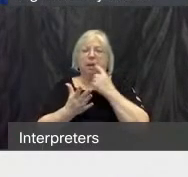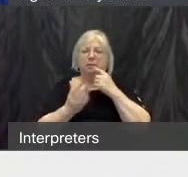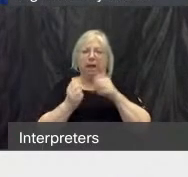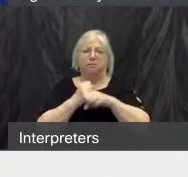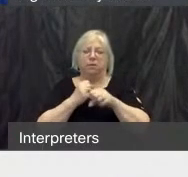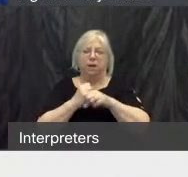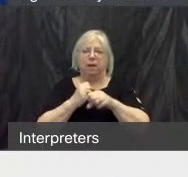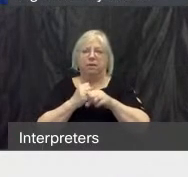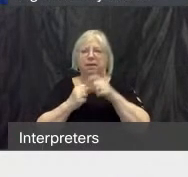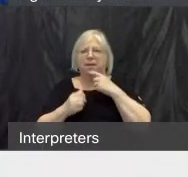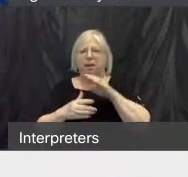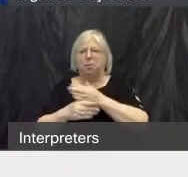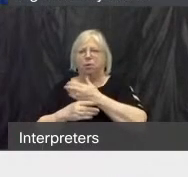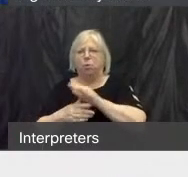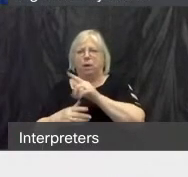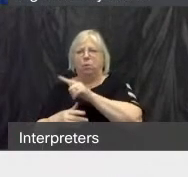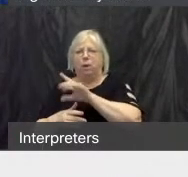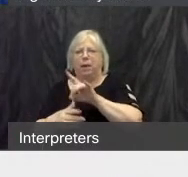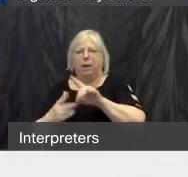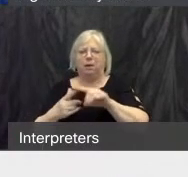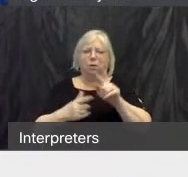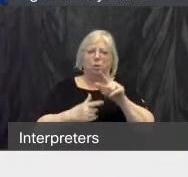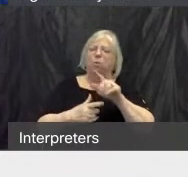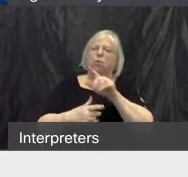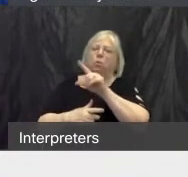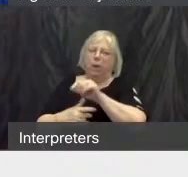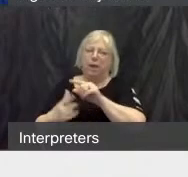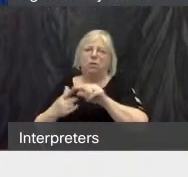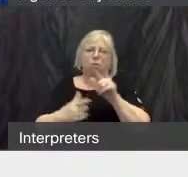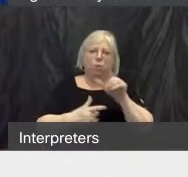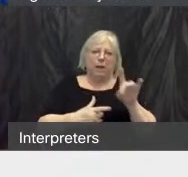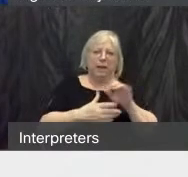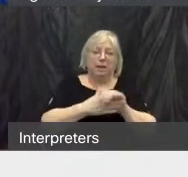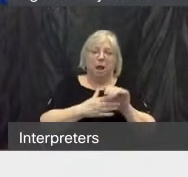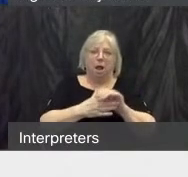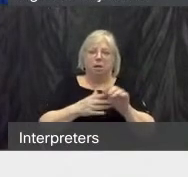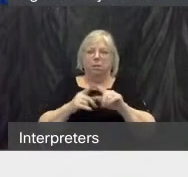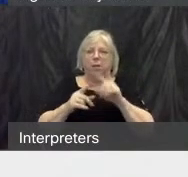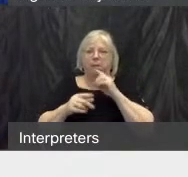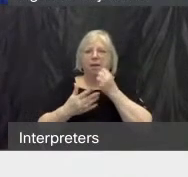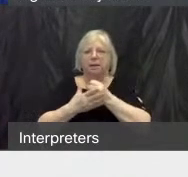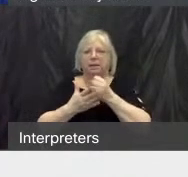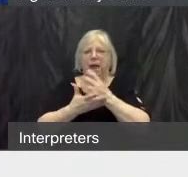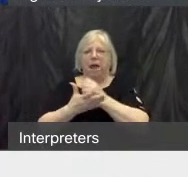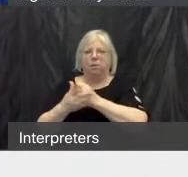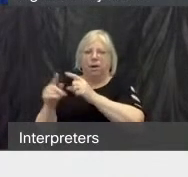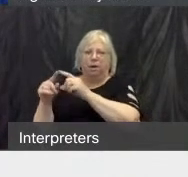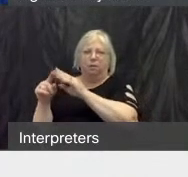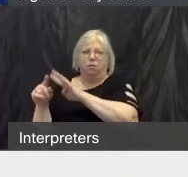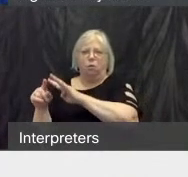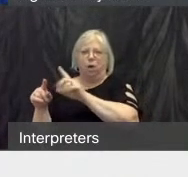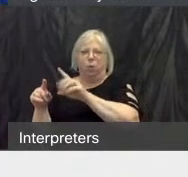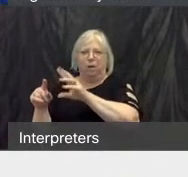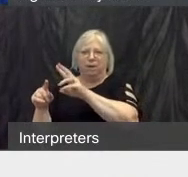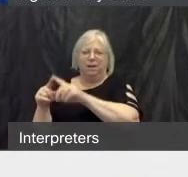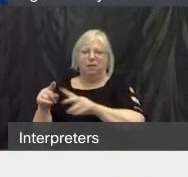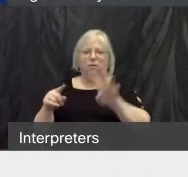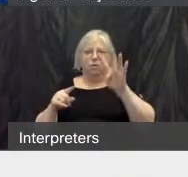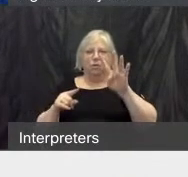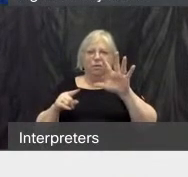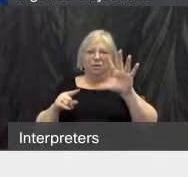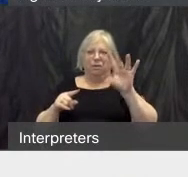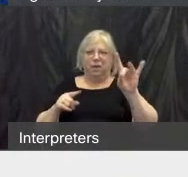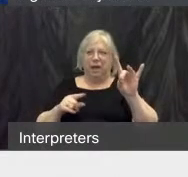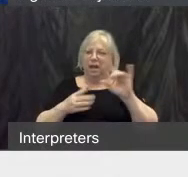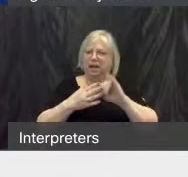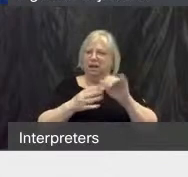hourly rate between $20 and $28, but then it listed the salary range as $41,600 to $58,000, which is for